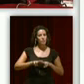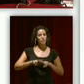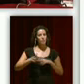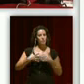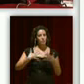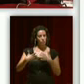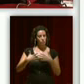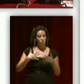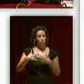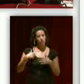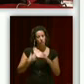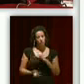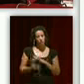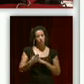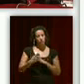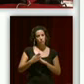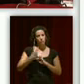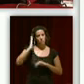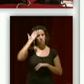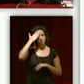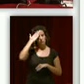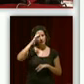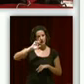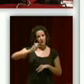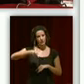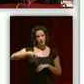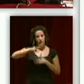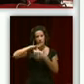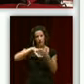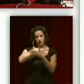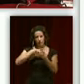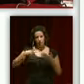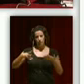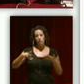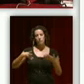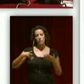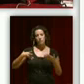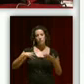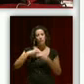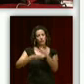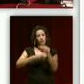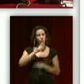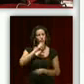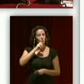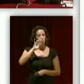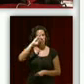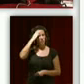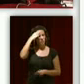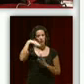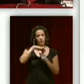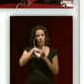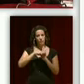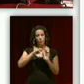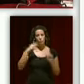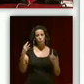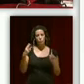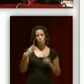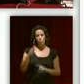hand, in terms of the manual accessibility, I built up an